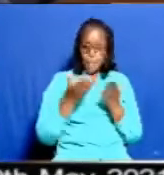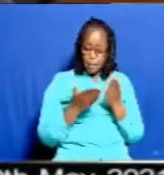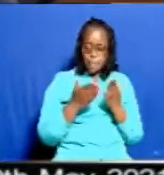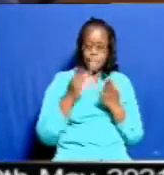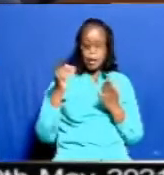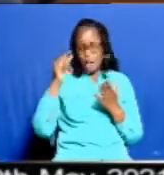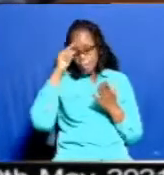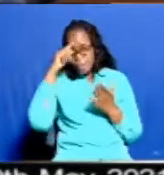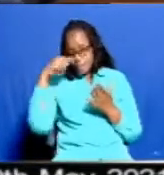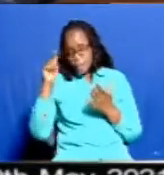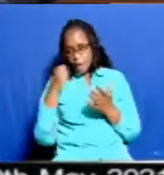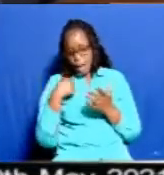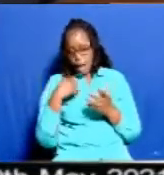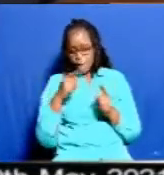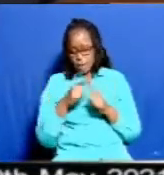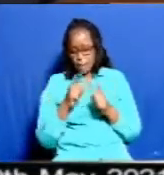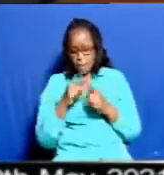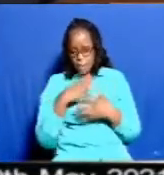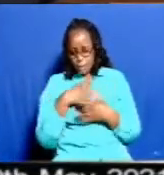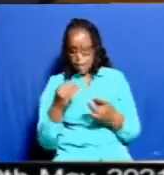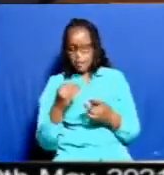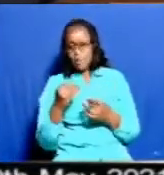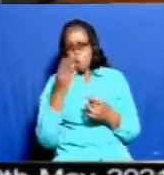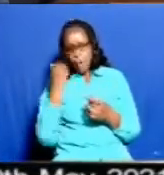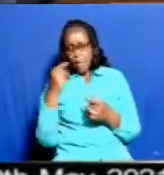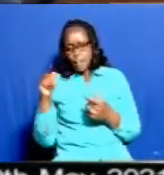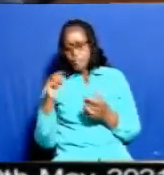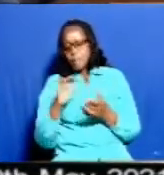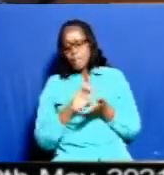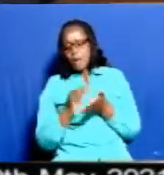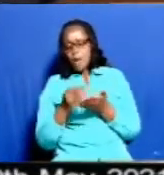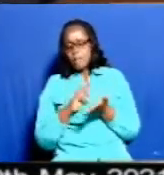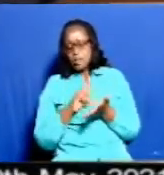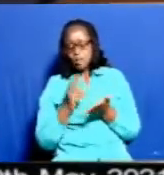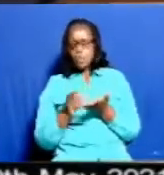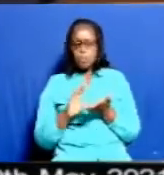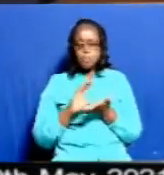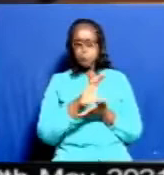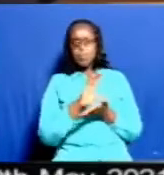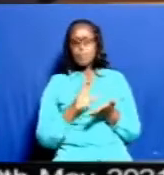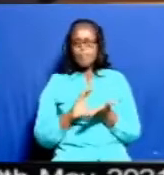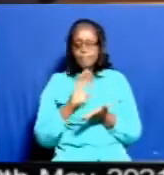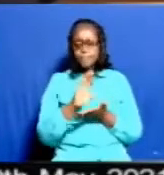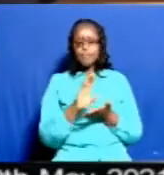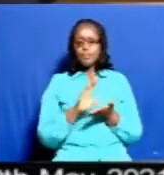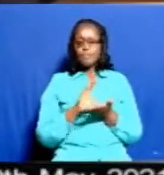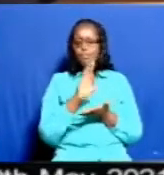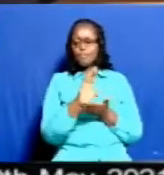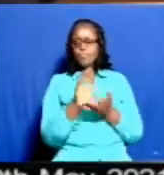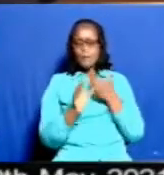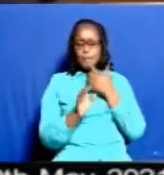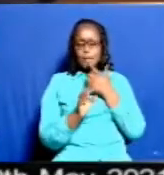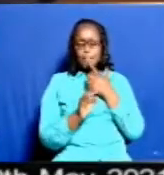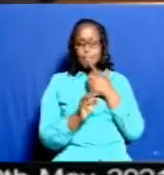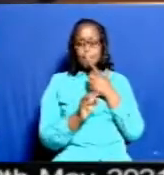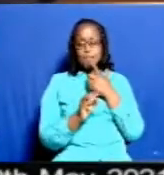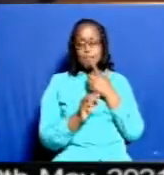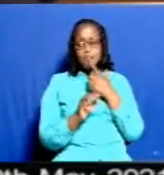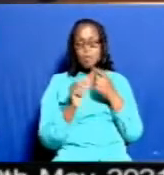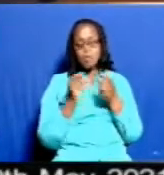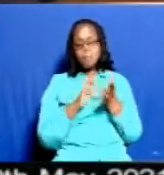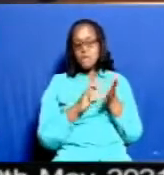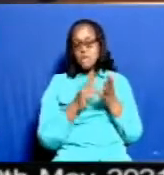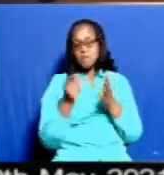management as they are taking pumping resources, then Honorable Speaker can say without any fear of contradiction that we continue just